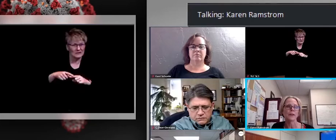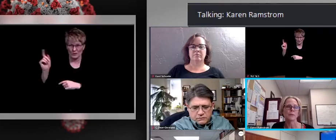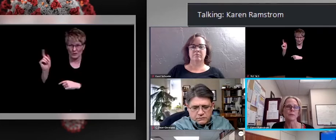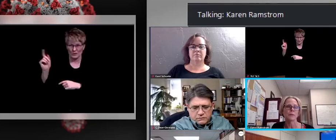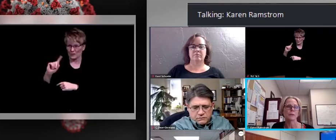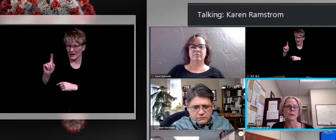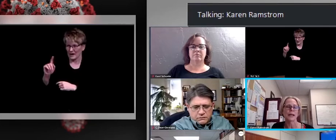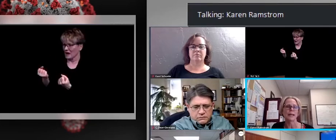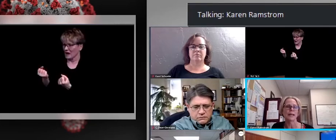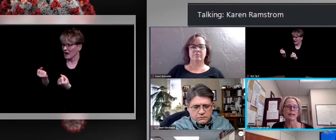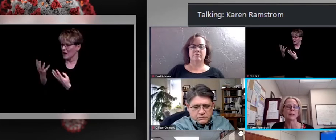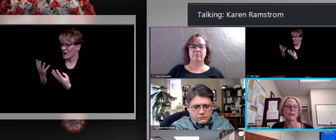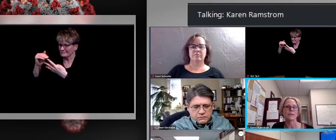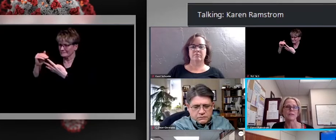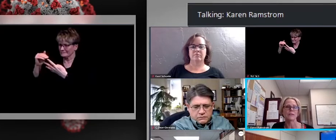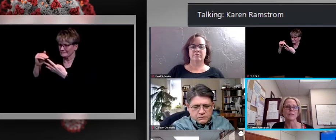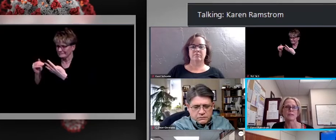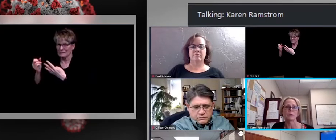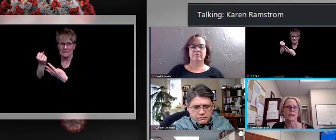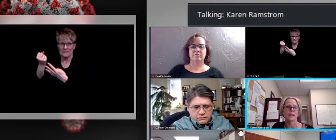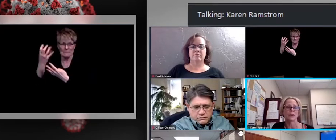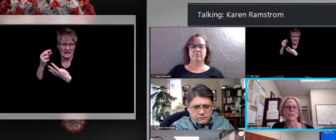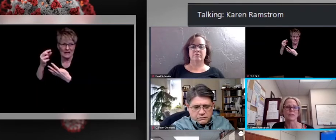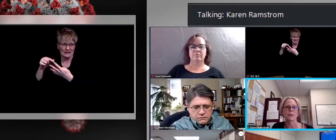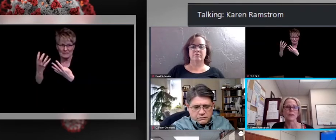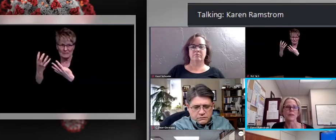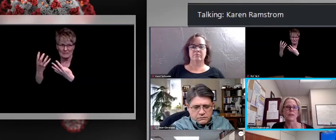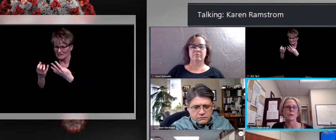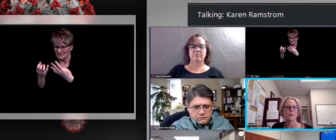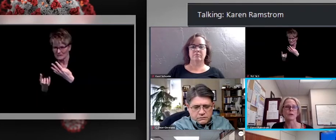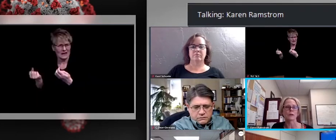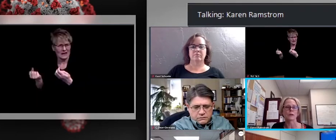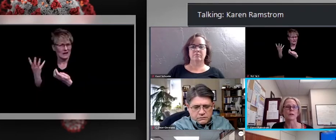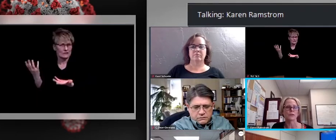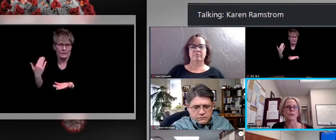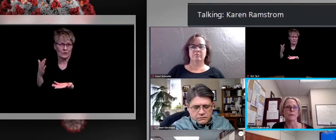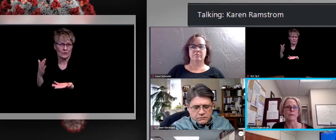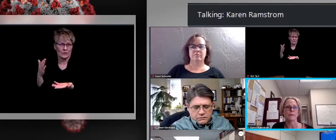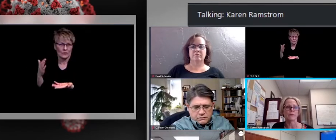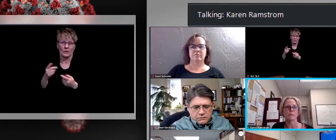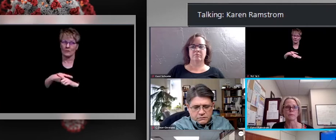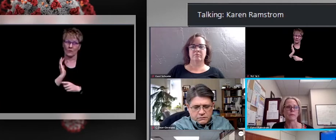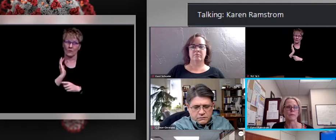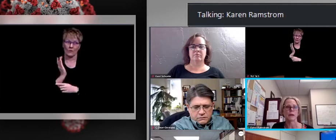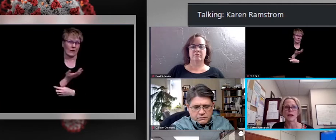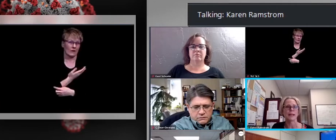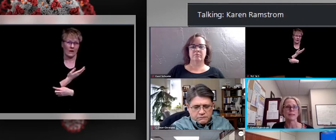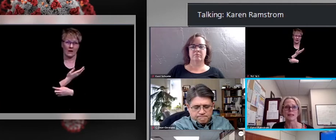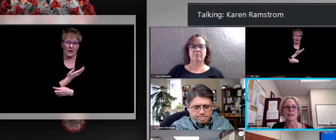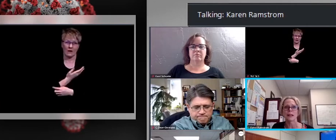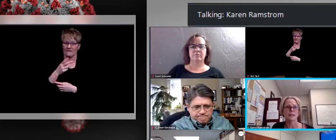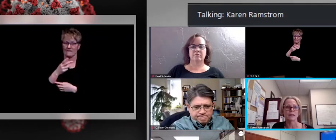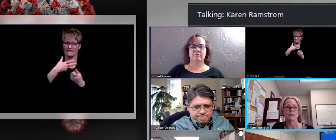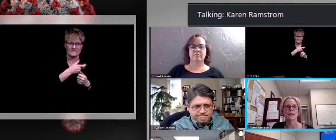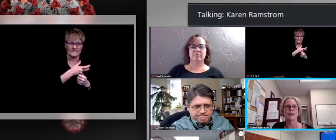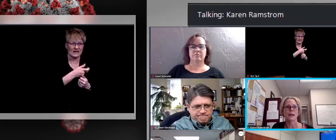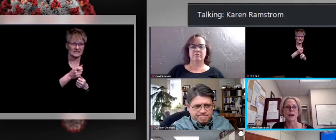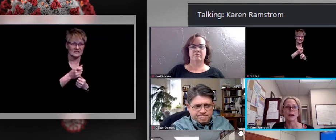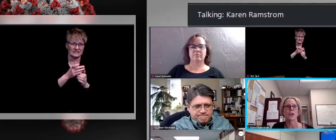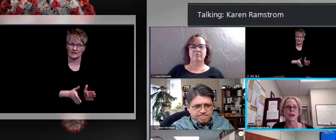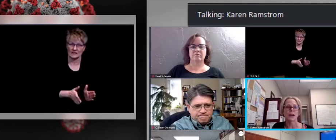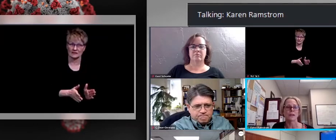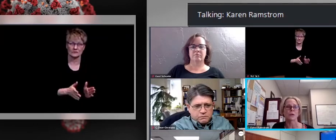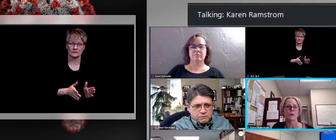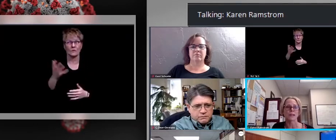But I'm very comfortable, and I commend our vaccine providers. They have been working their petitions off. It's like, it's